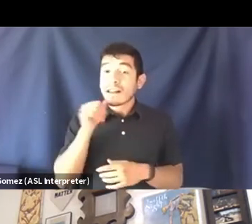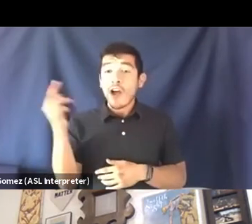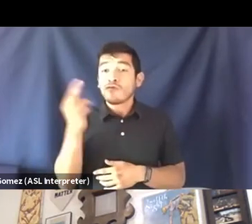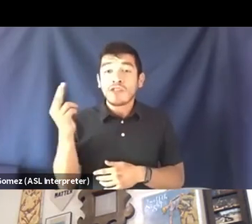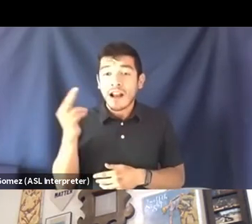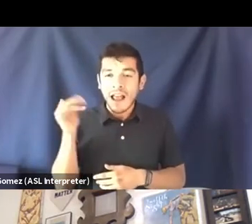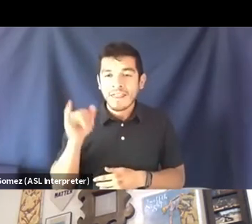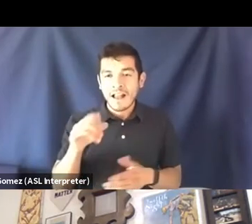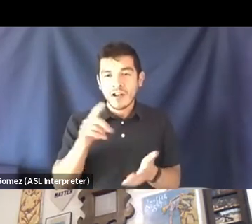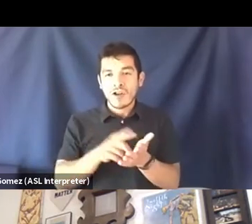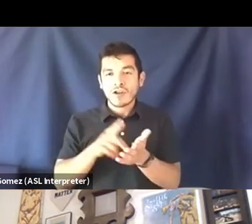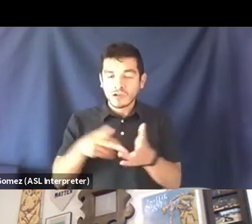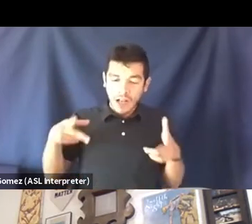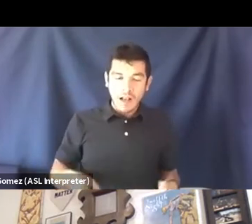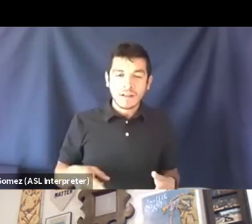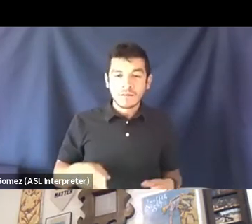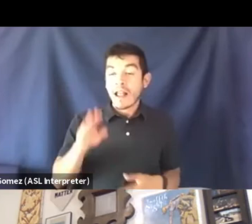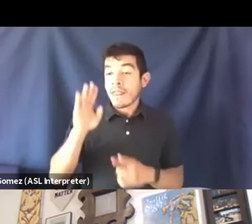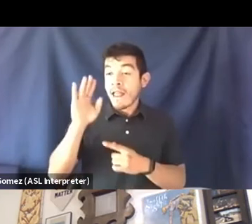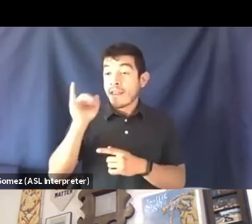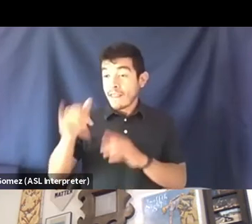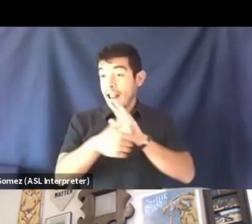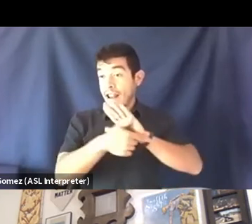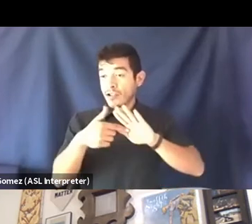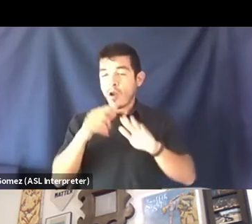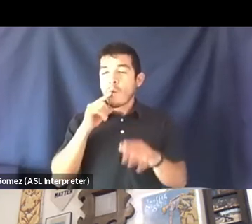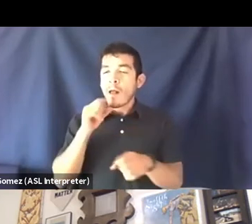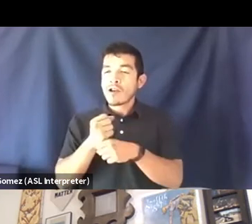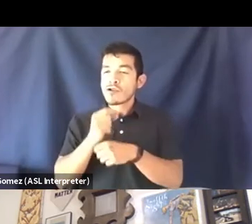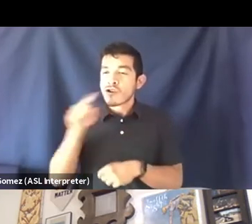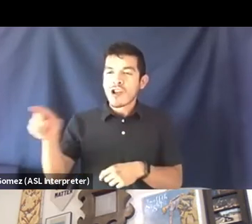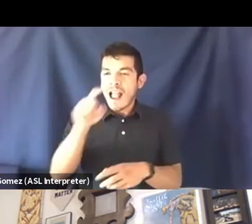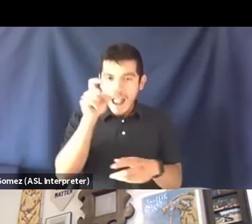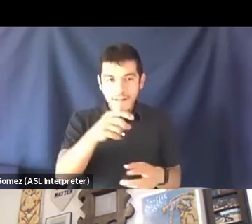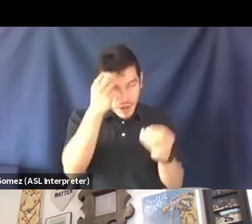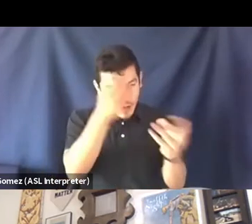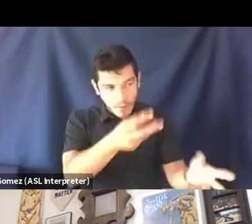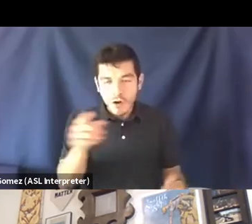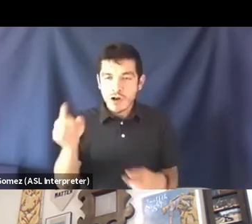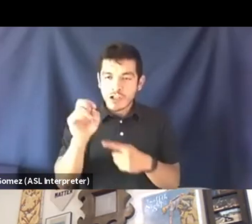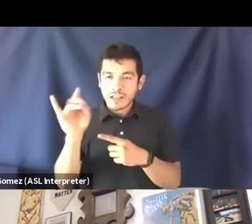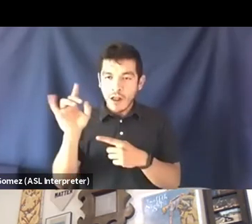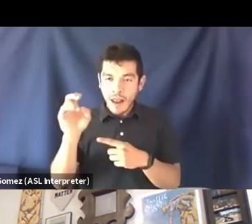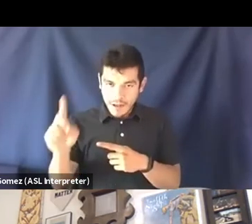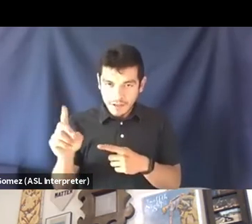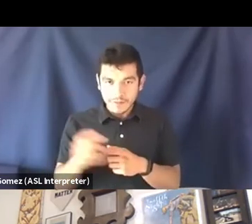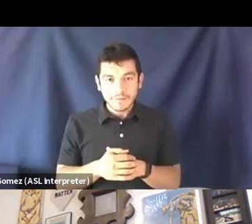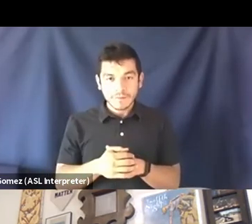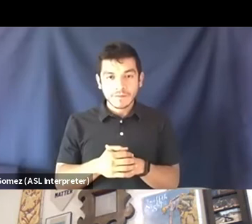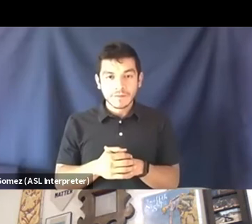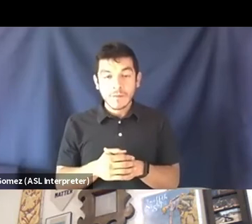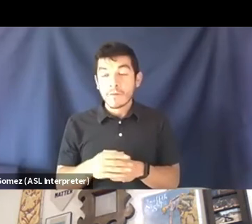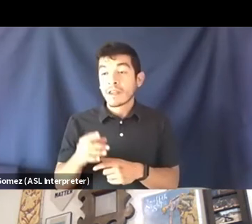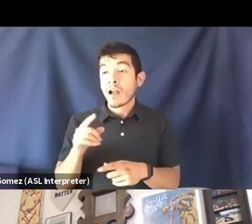whatsoever. So the bill would have done that. With COVID, suddenly the California legislature was wary to spend money on anything, and our bill